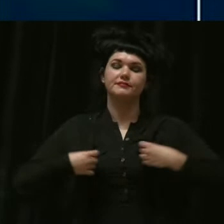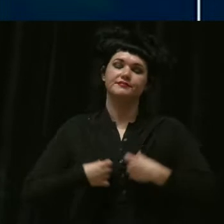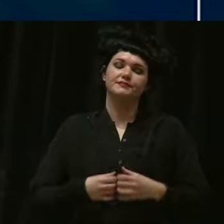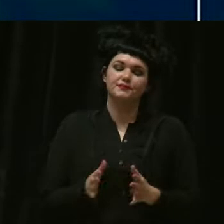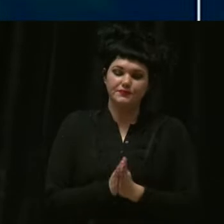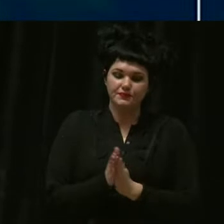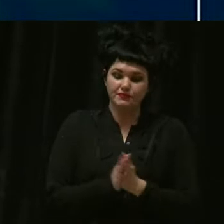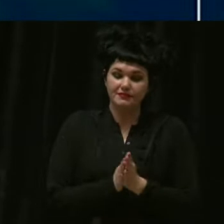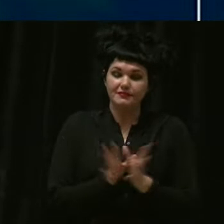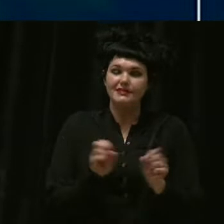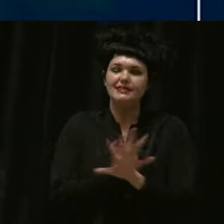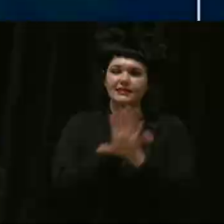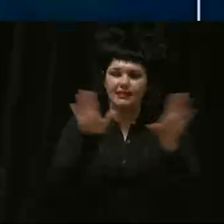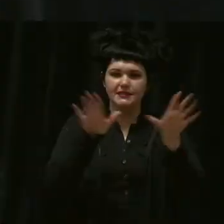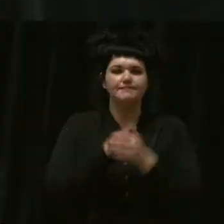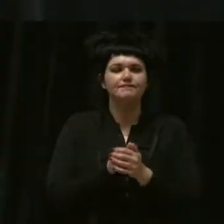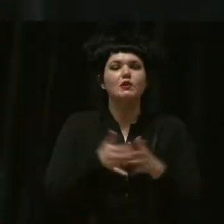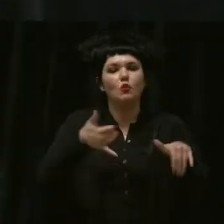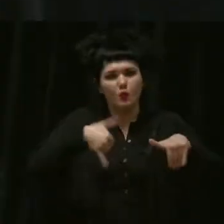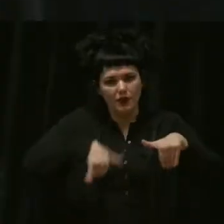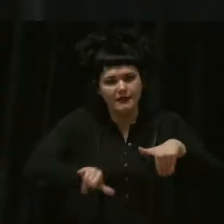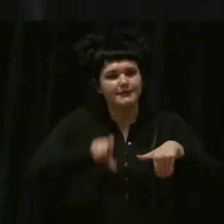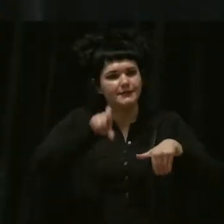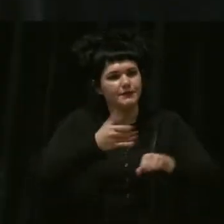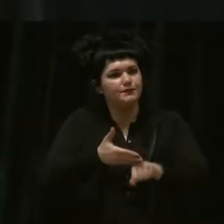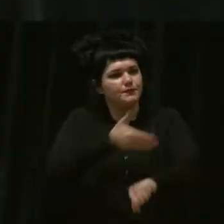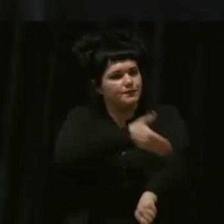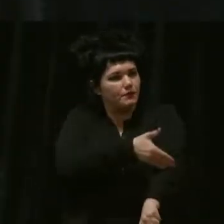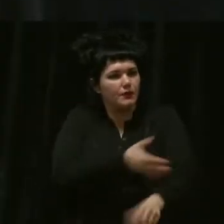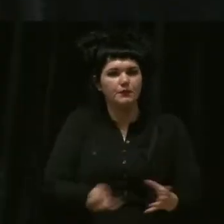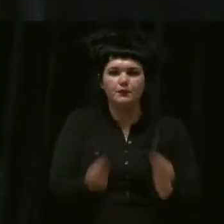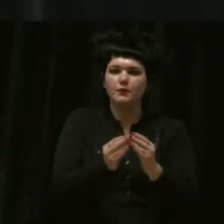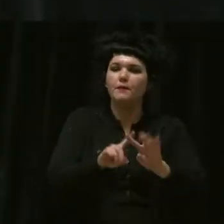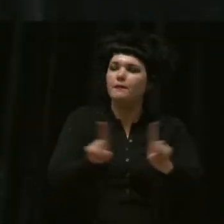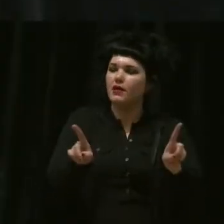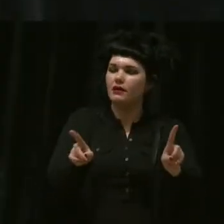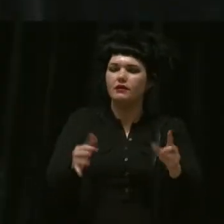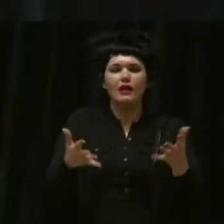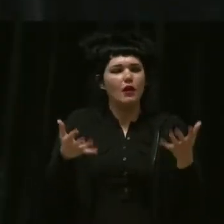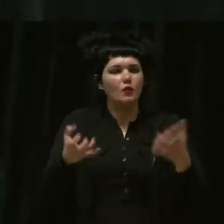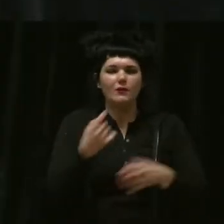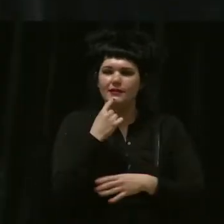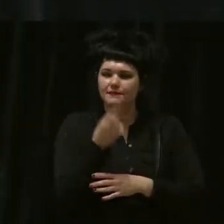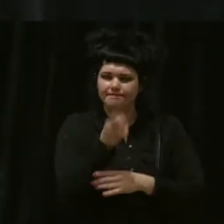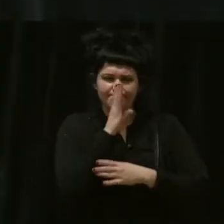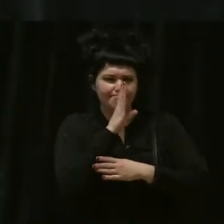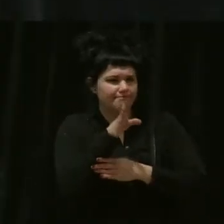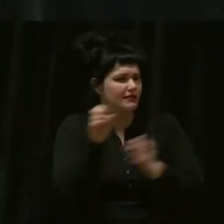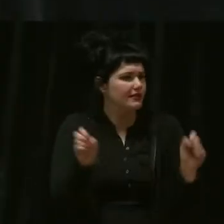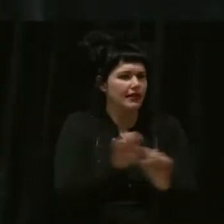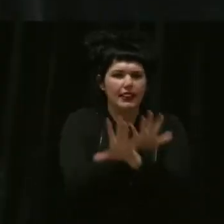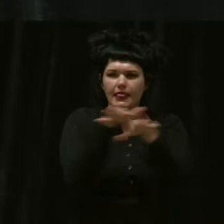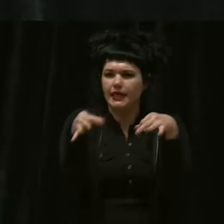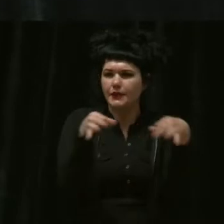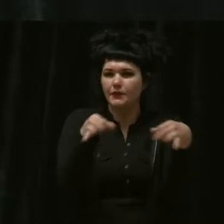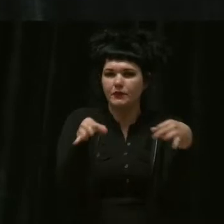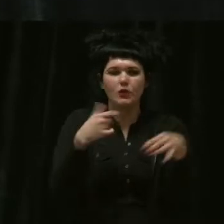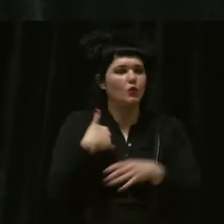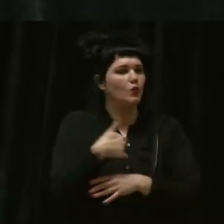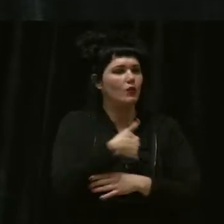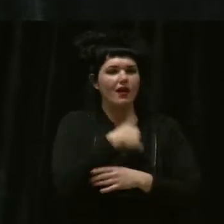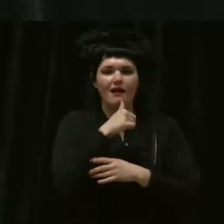Clearly, we still have ways to go, but I want to make it very clear that we are not the